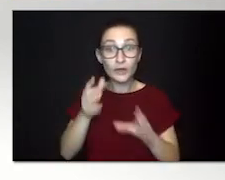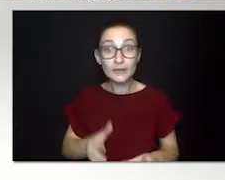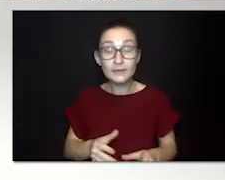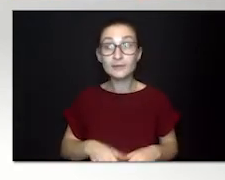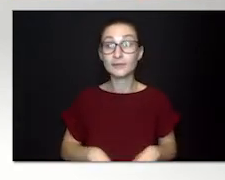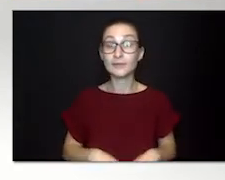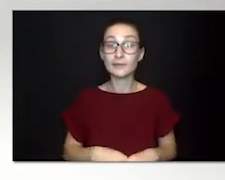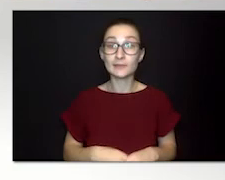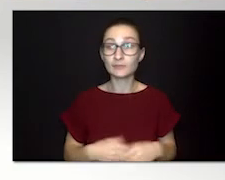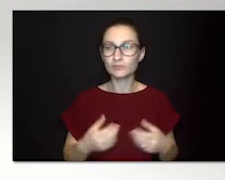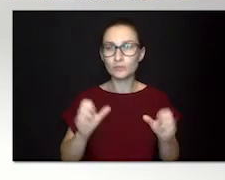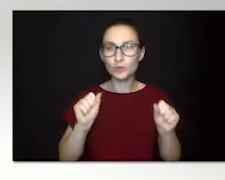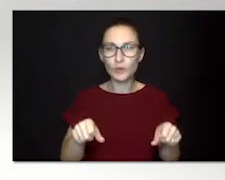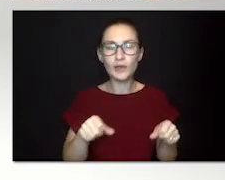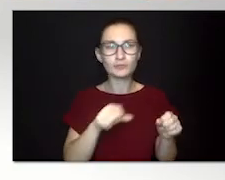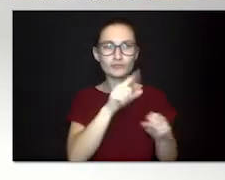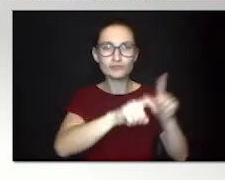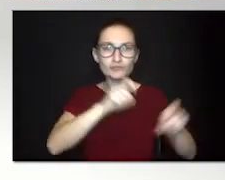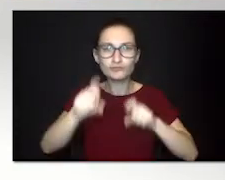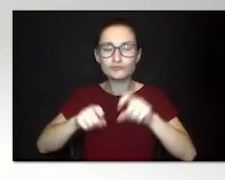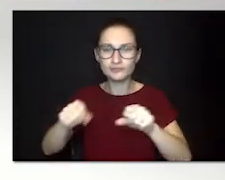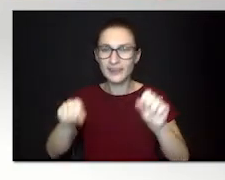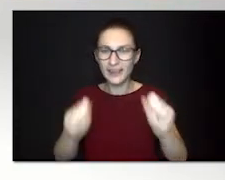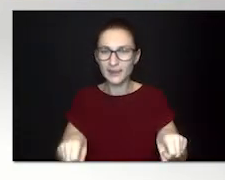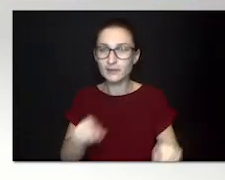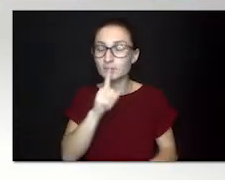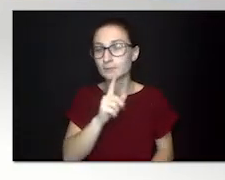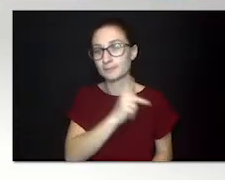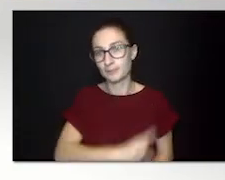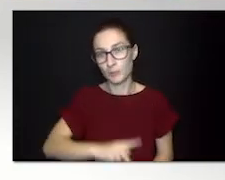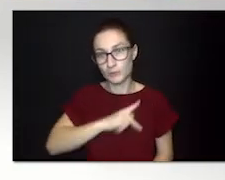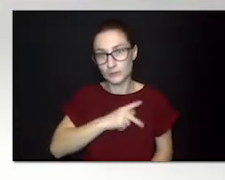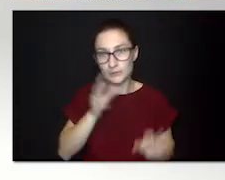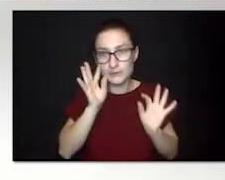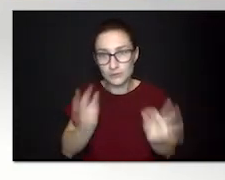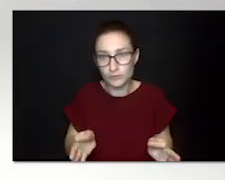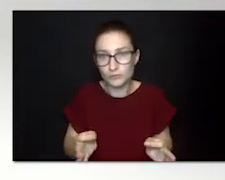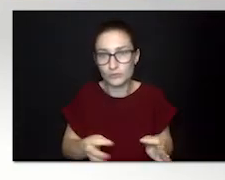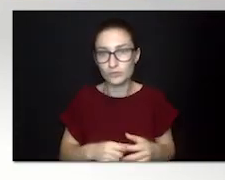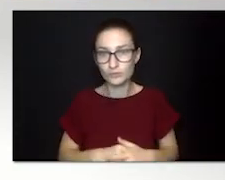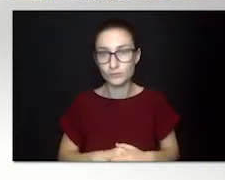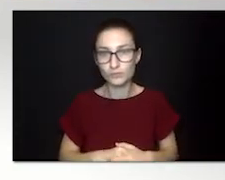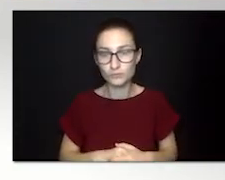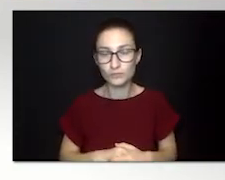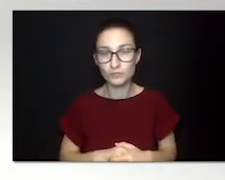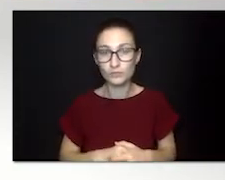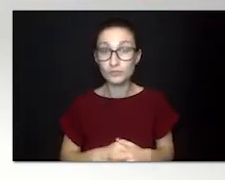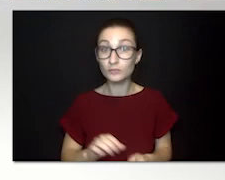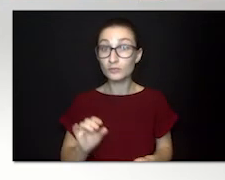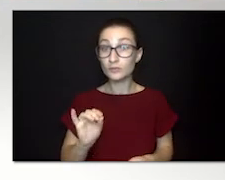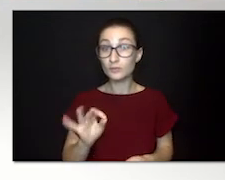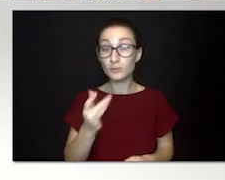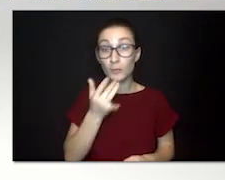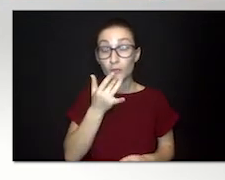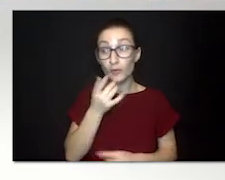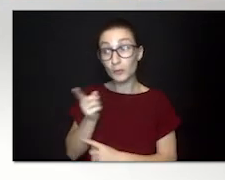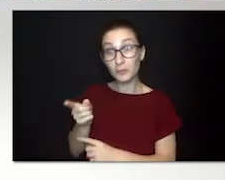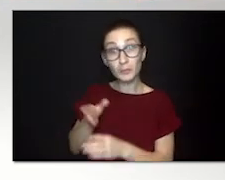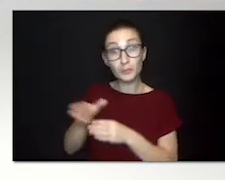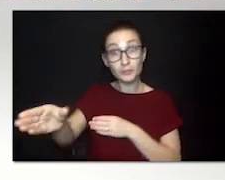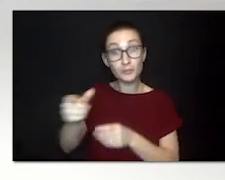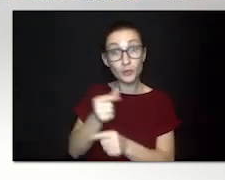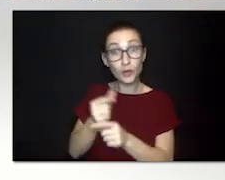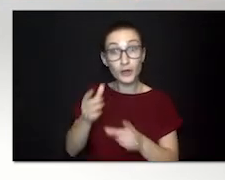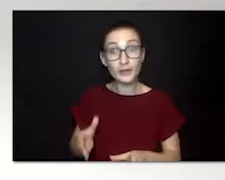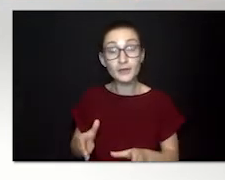know anyone who has? Because that is going to be a very personal decision. So you definitely want to make sure that, if you're looking to go the route